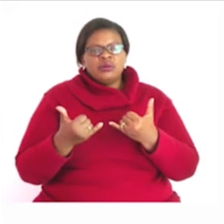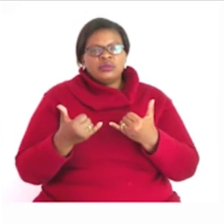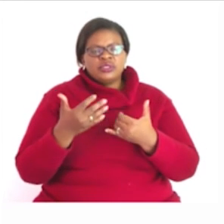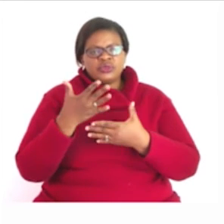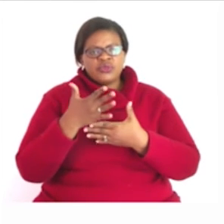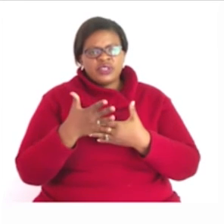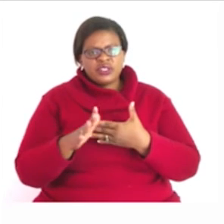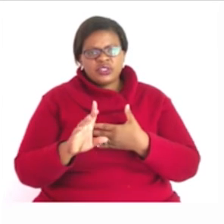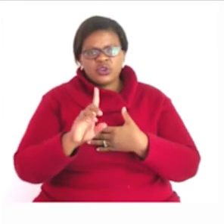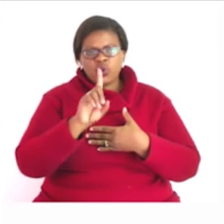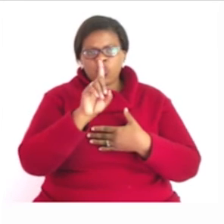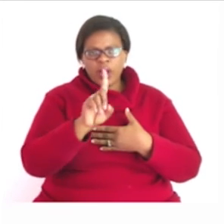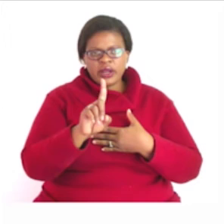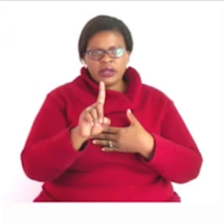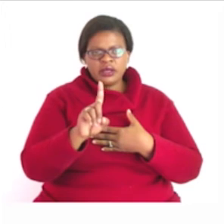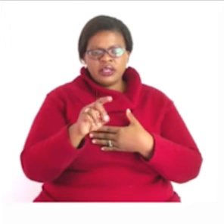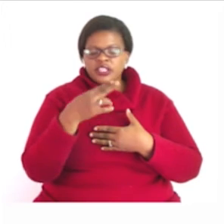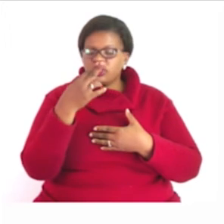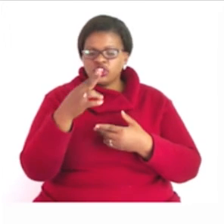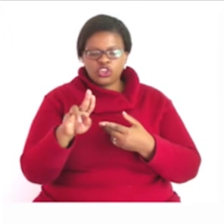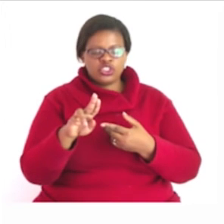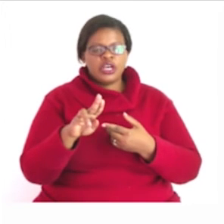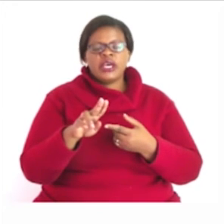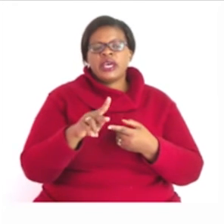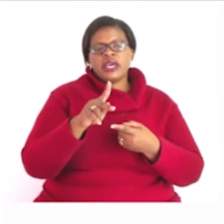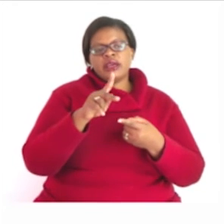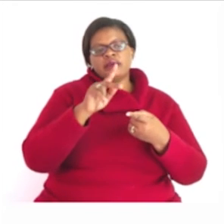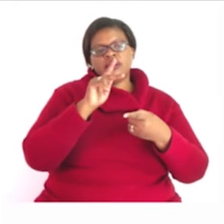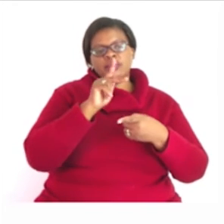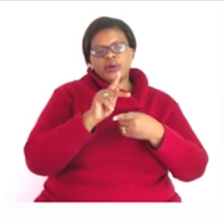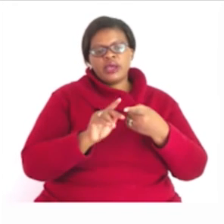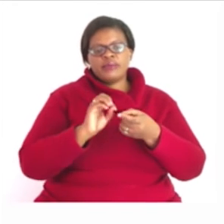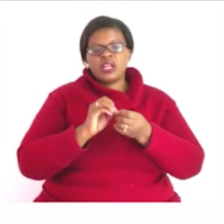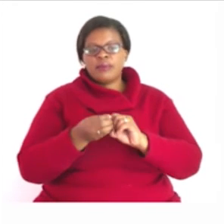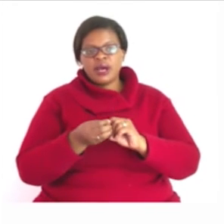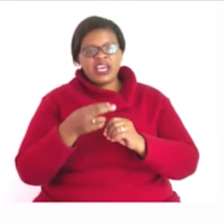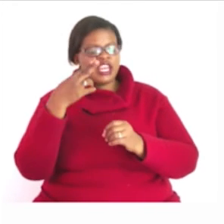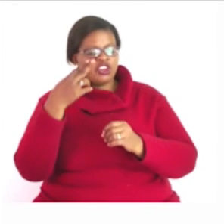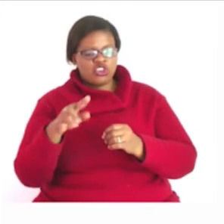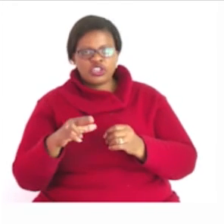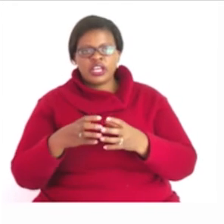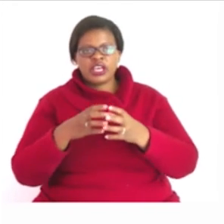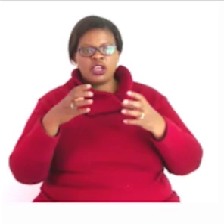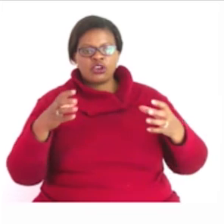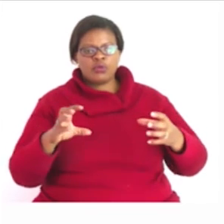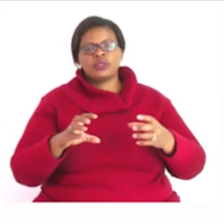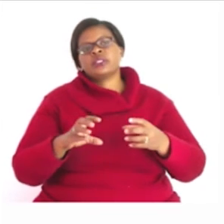1 is not a prime number, nor is it a composite number. All right?